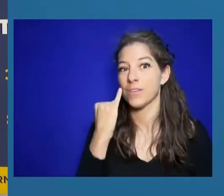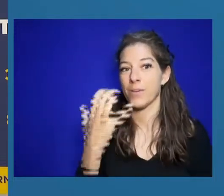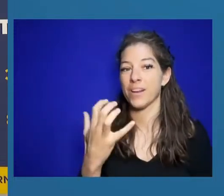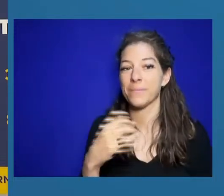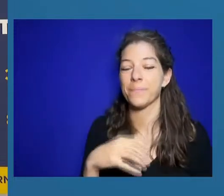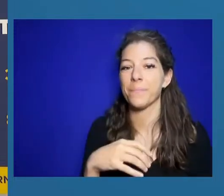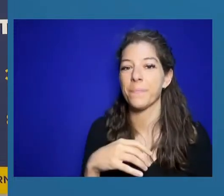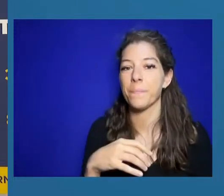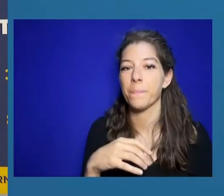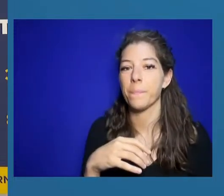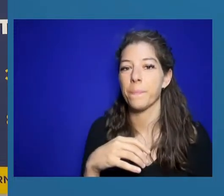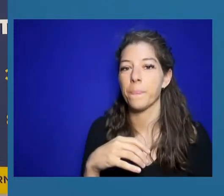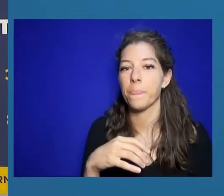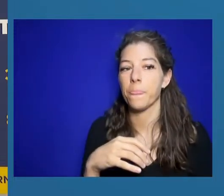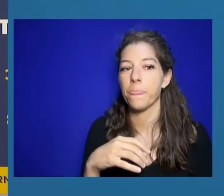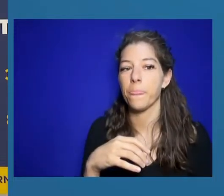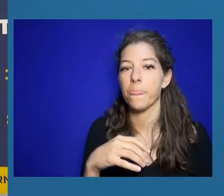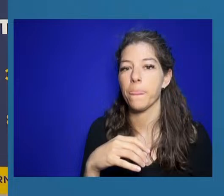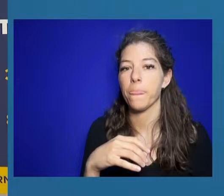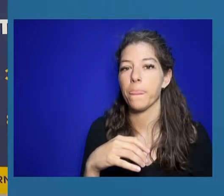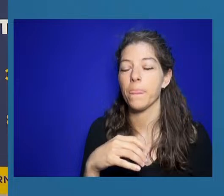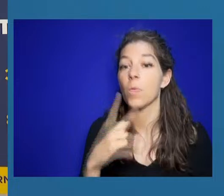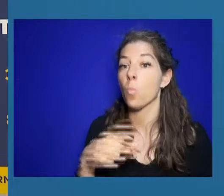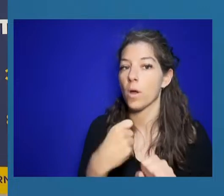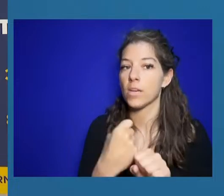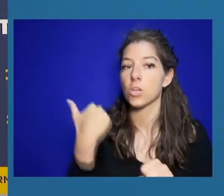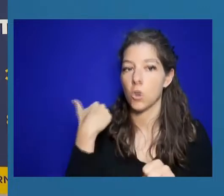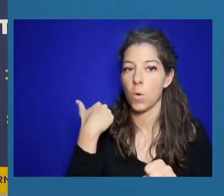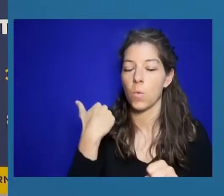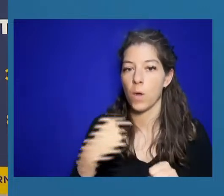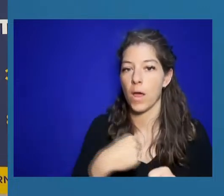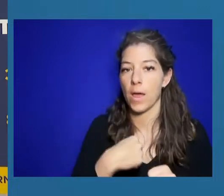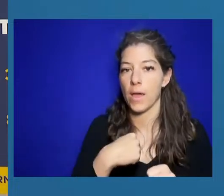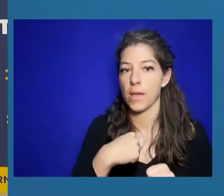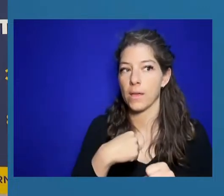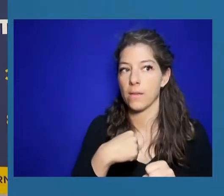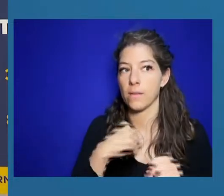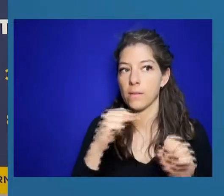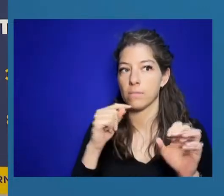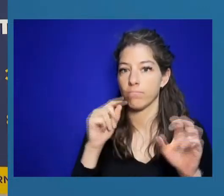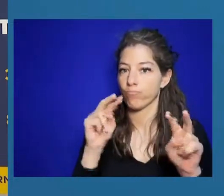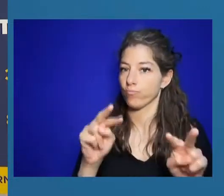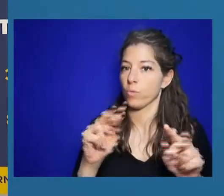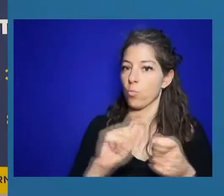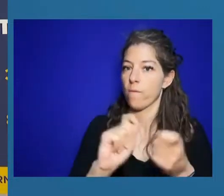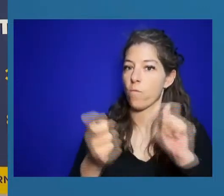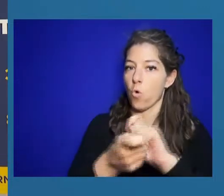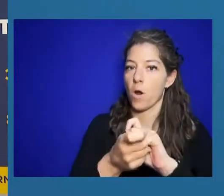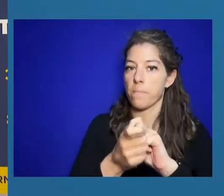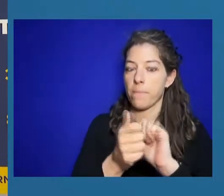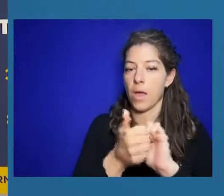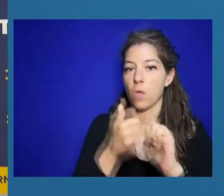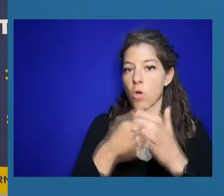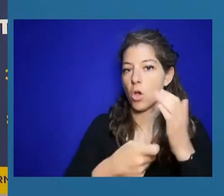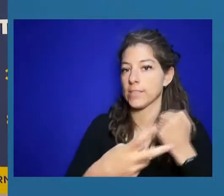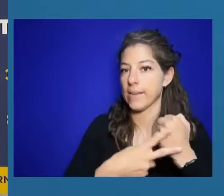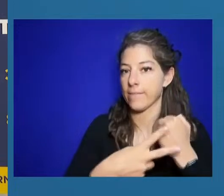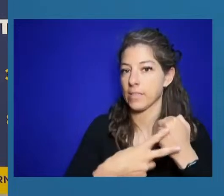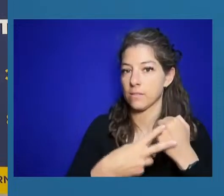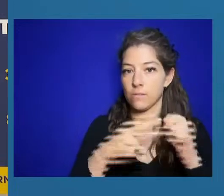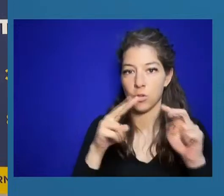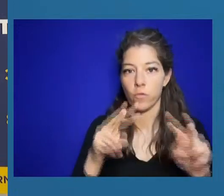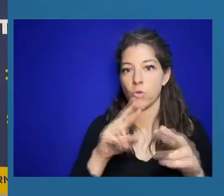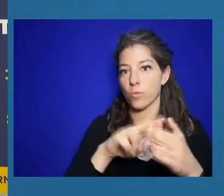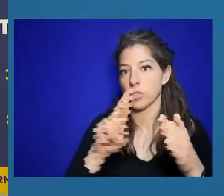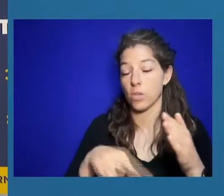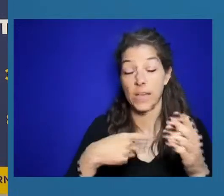Okay. A year ago, I undertook a reform to look at areas where we can have cost savings, and I'm looking forward to getting those results. I